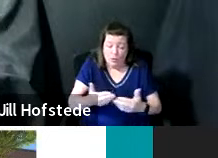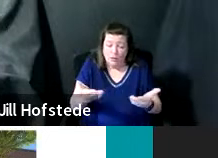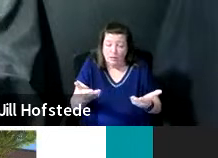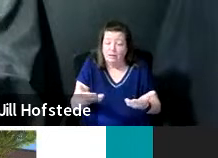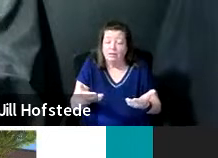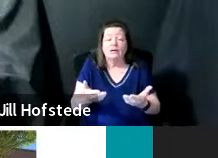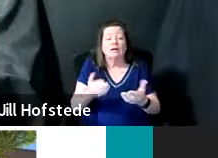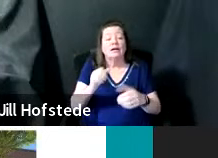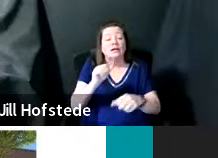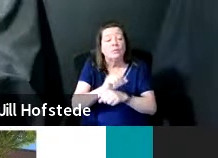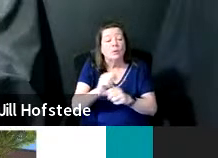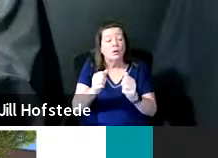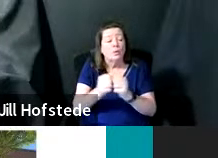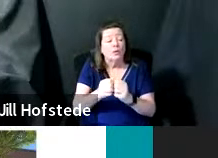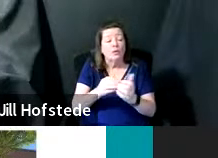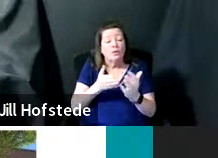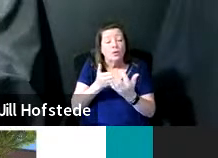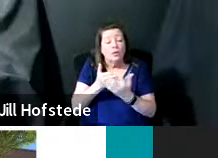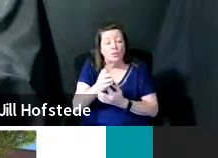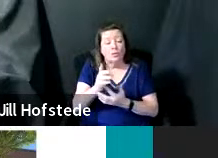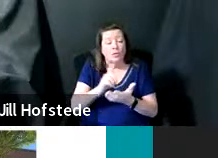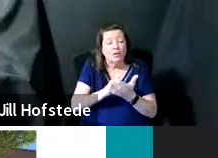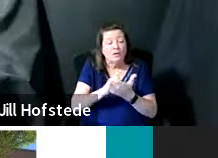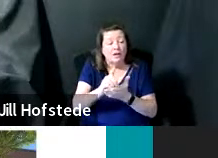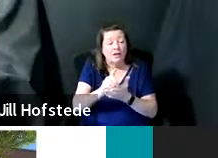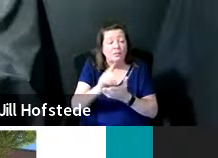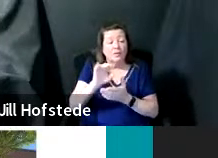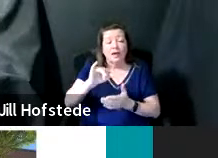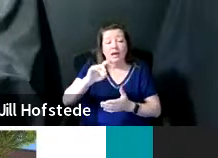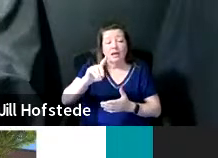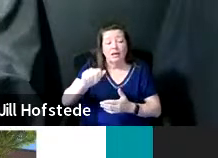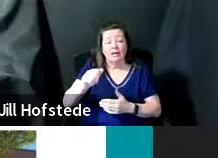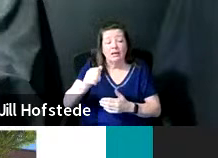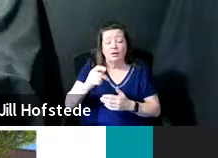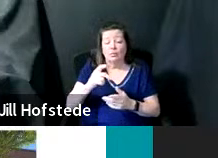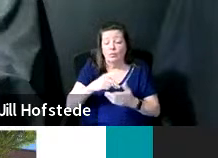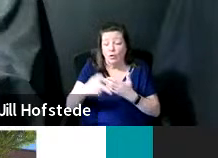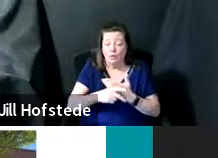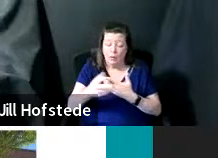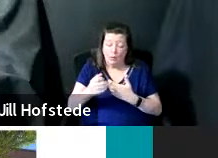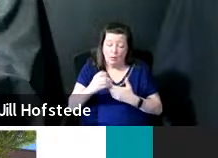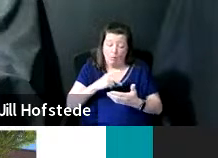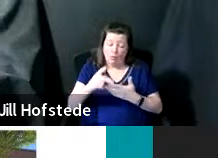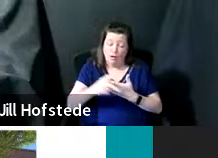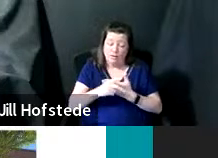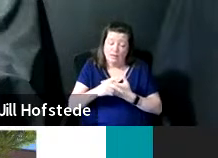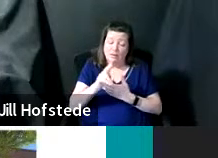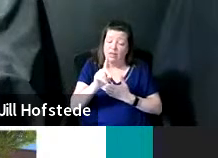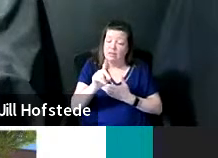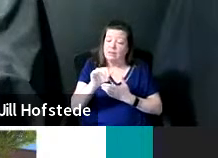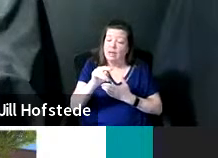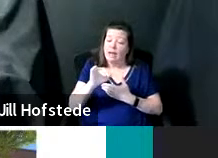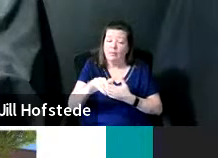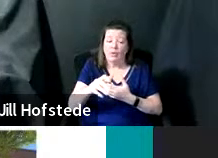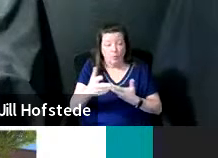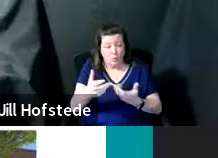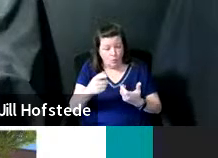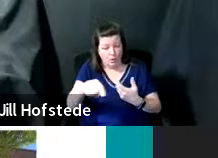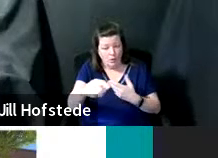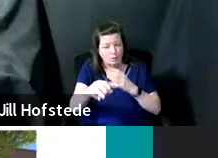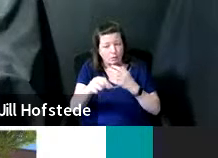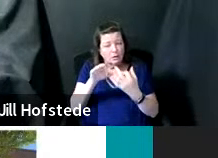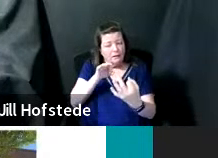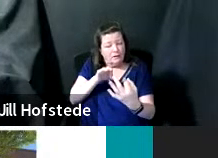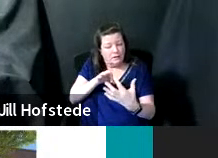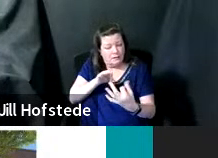with you through the development of the IBR program, it's important for this process to be dynamic, and we hope that you give us the feedback on how to